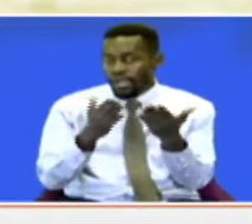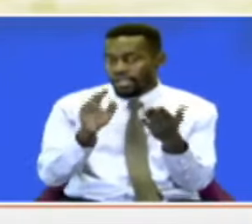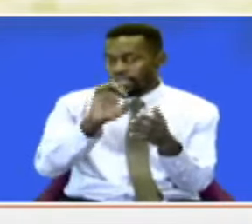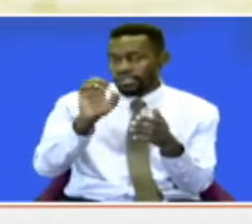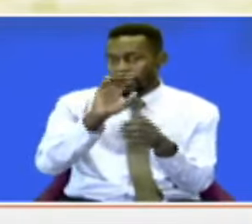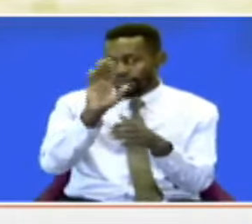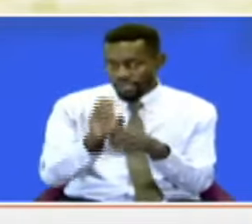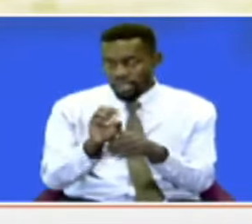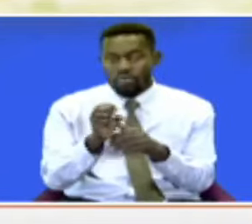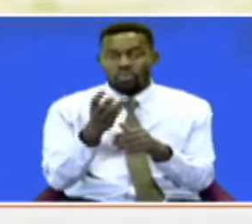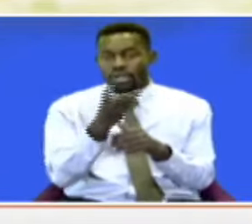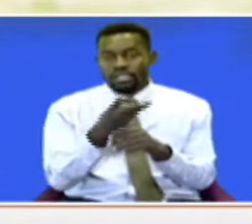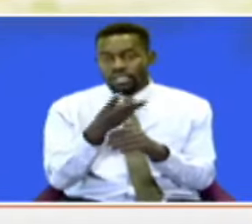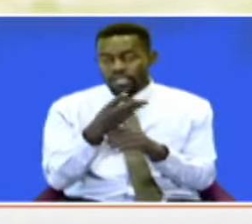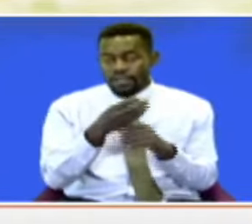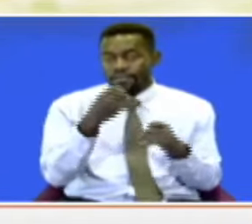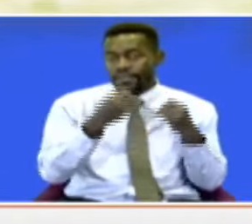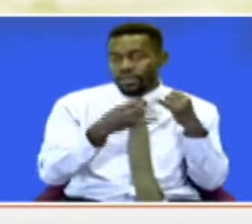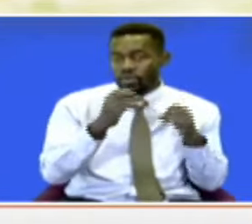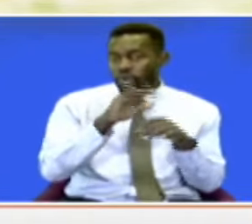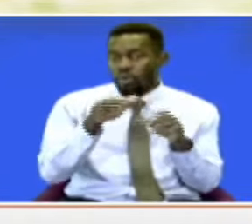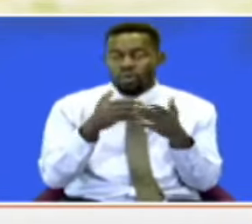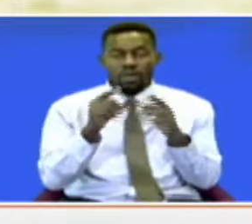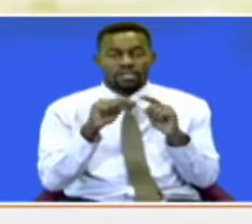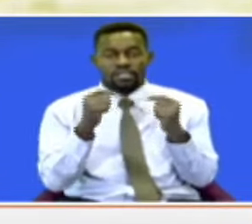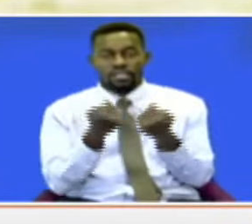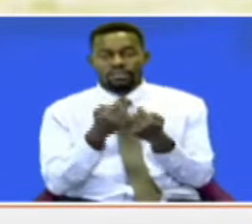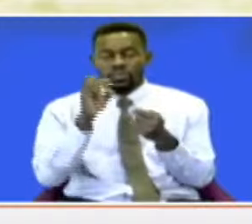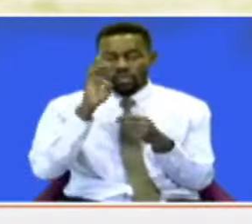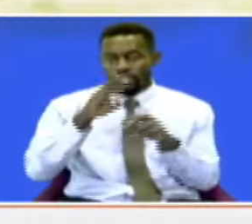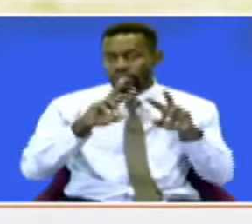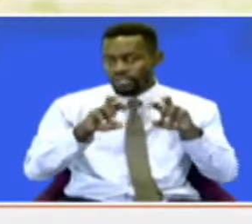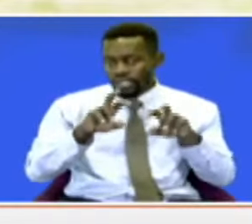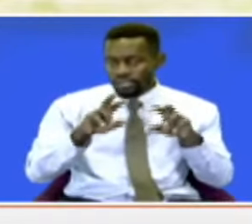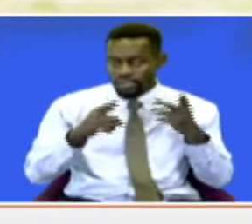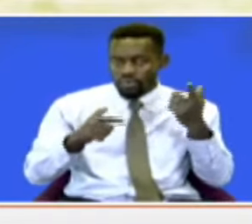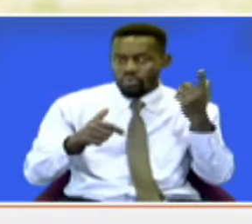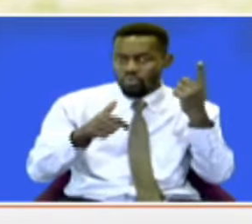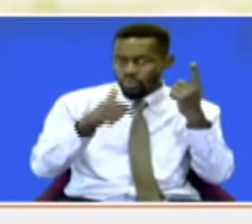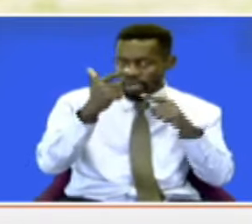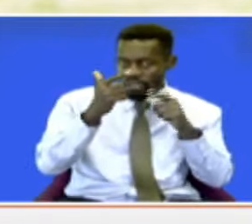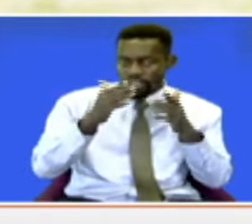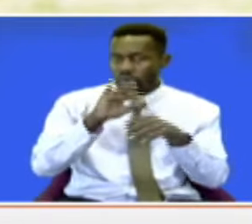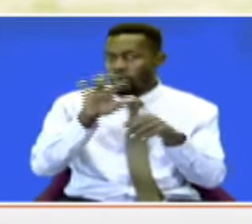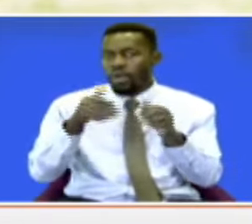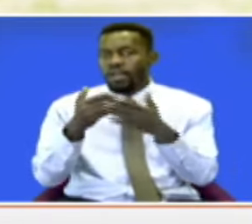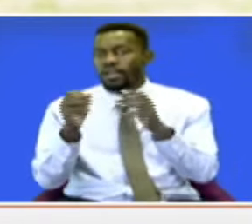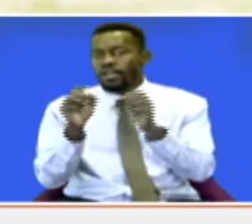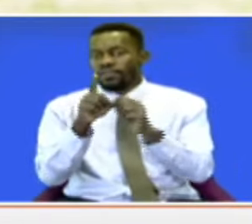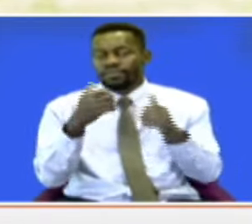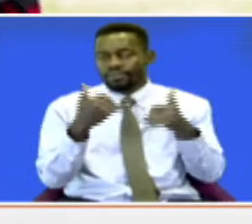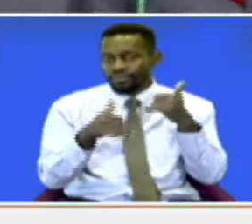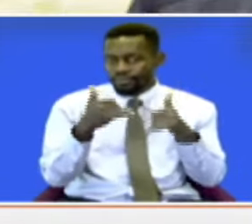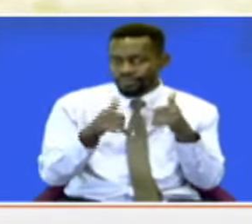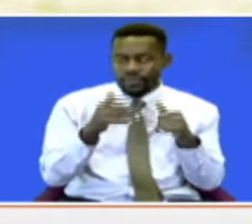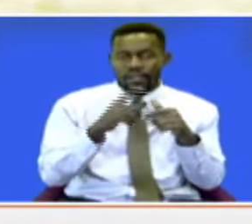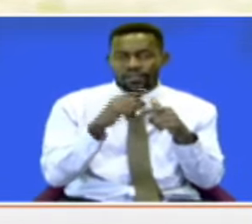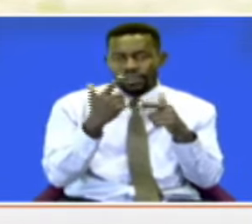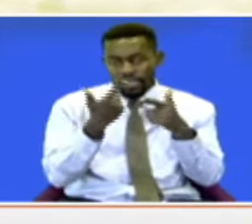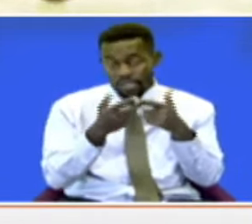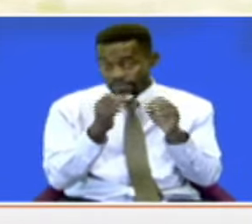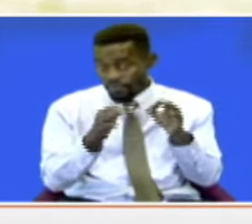die on Wednesday, as every team will be gunning to emerge champions in 11 disciplines to secure themselves a place in the